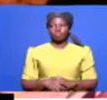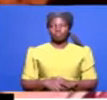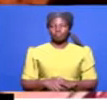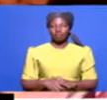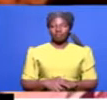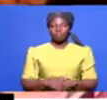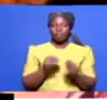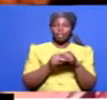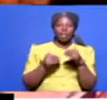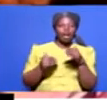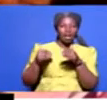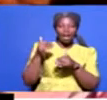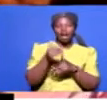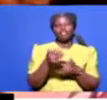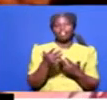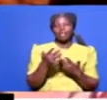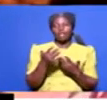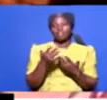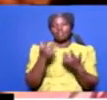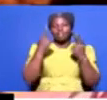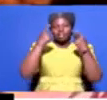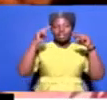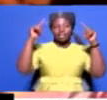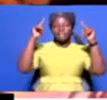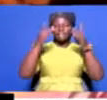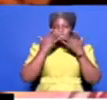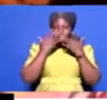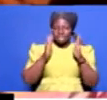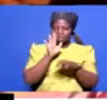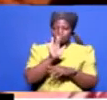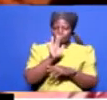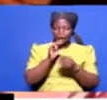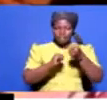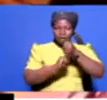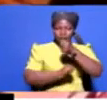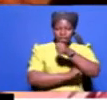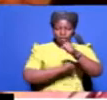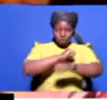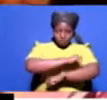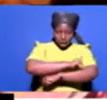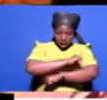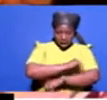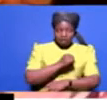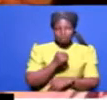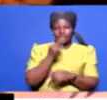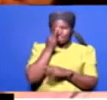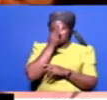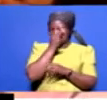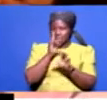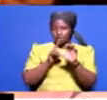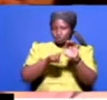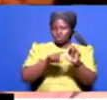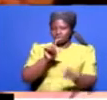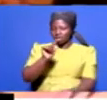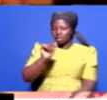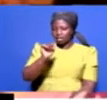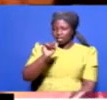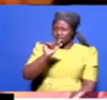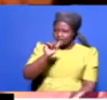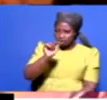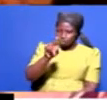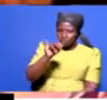After successfully completing his foundational schooling, Mwai Kibaki joined Gatuyaini Primary School, where he